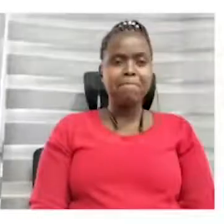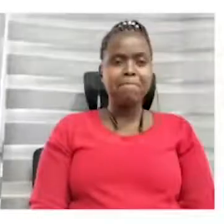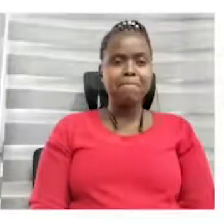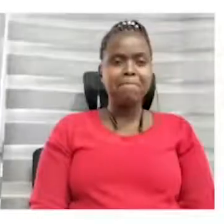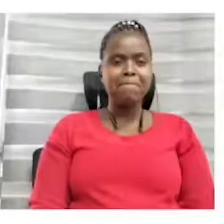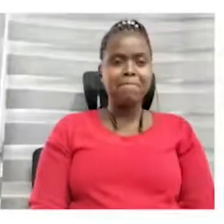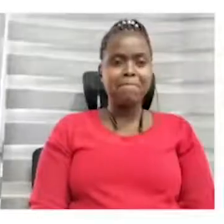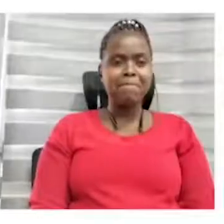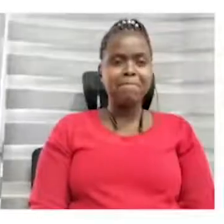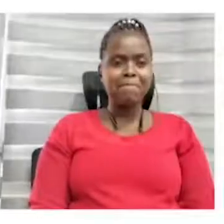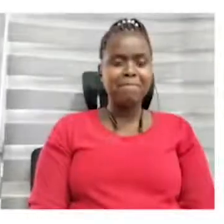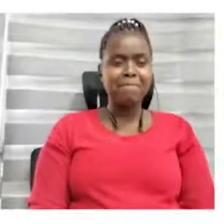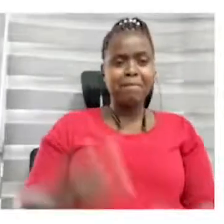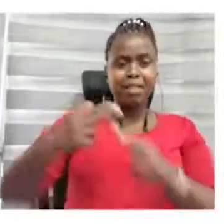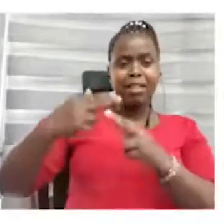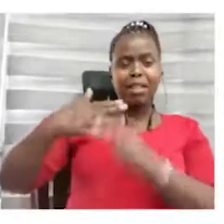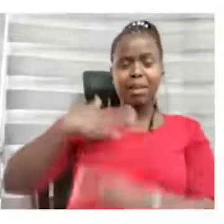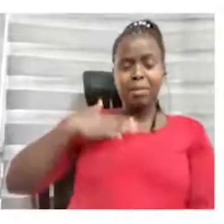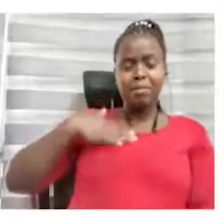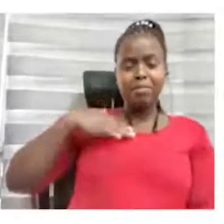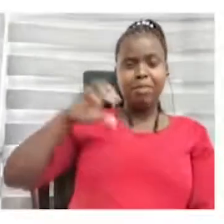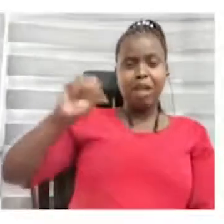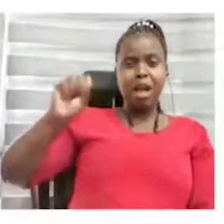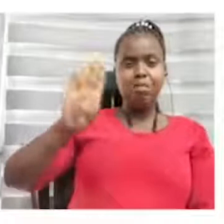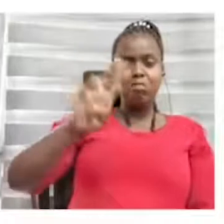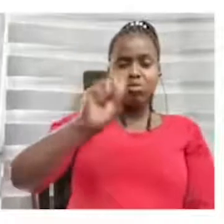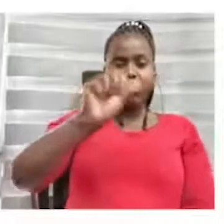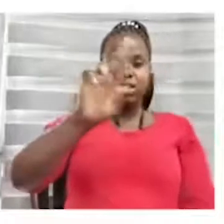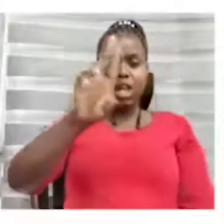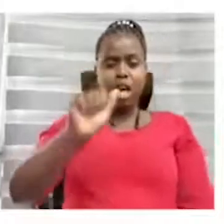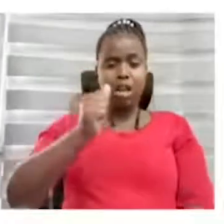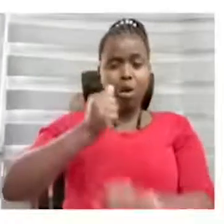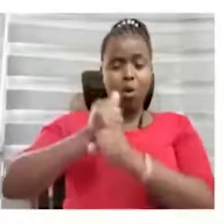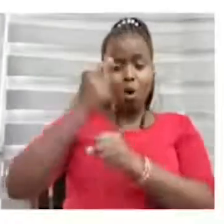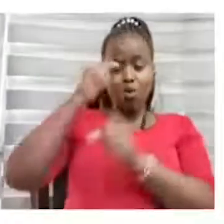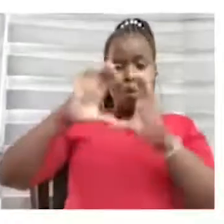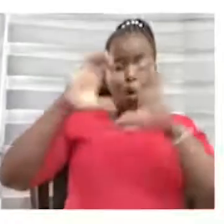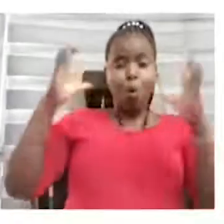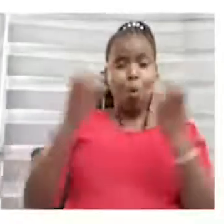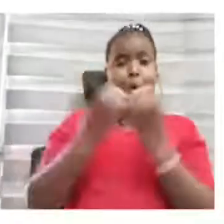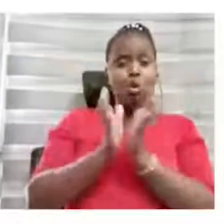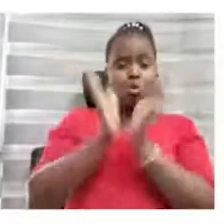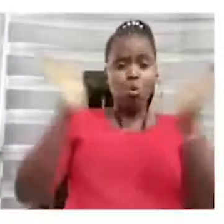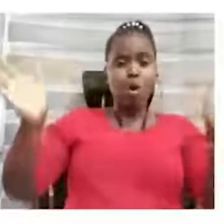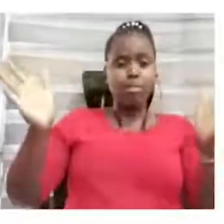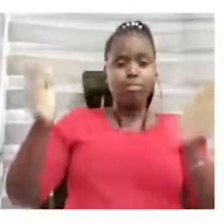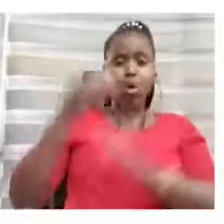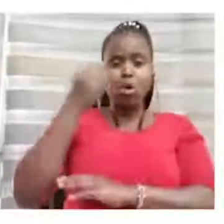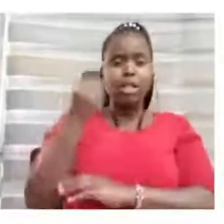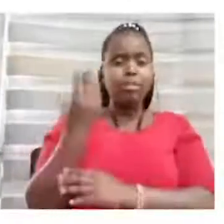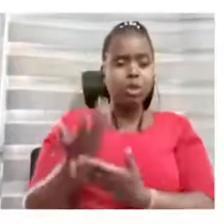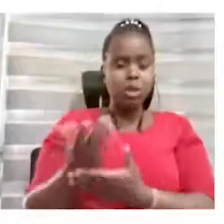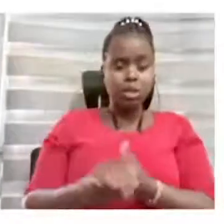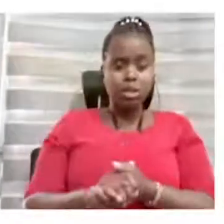Bikamo, marhaba. My name is Shadi Abou-Zahra. I work for the World Wide Web Consortium, W3C,